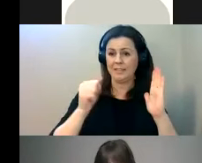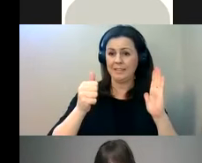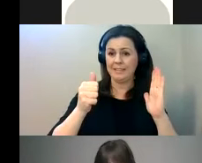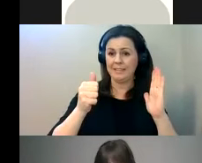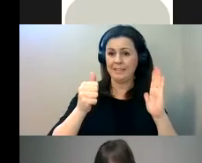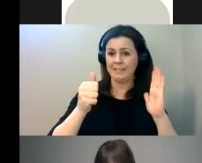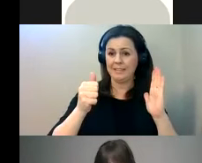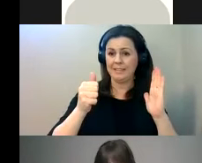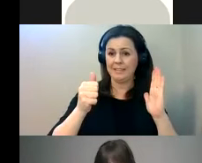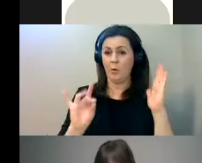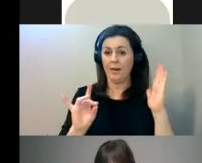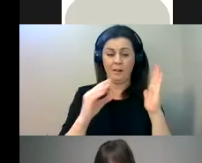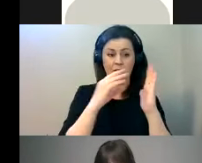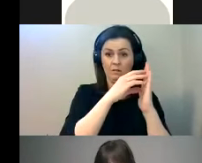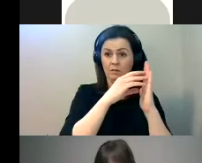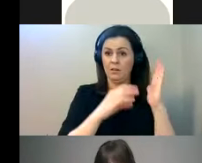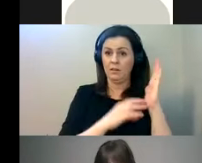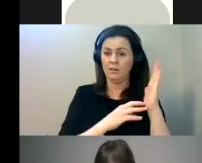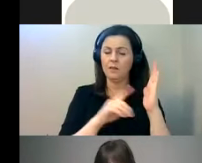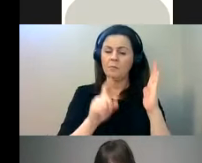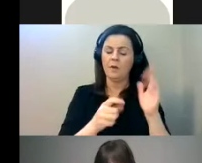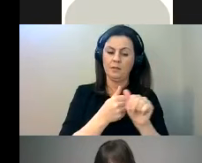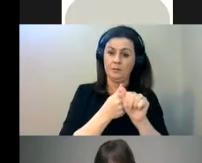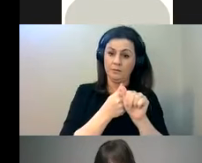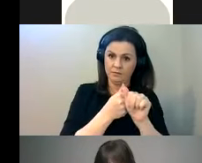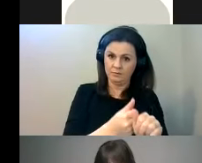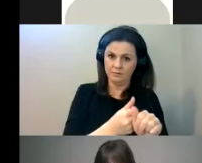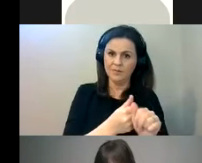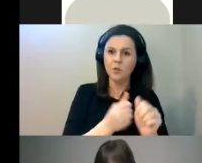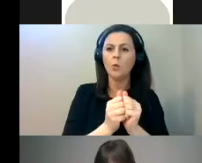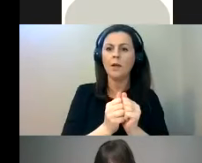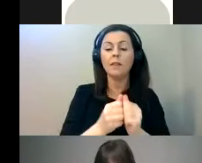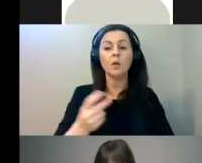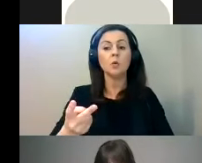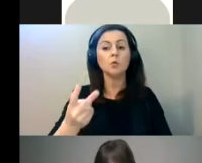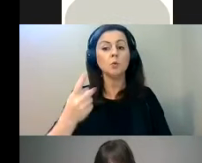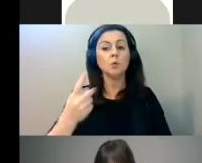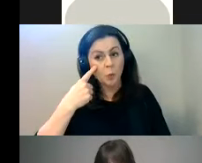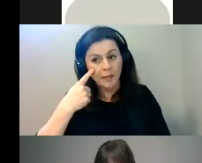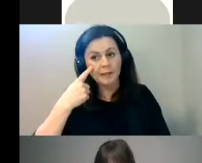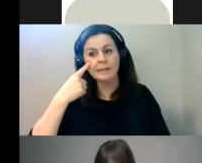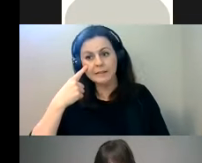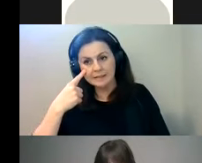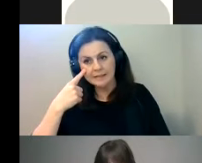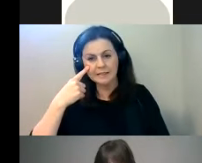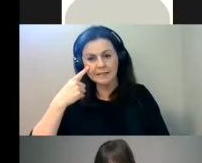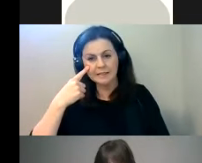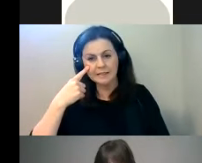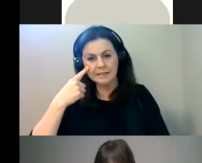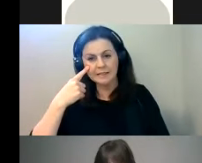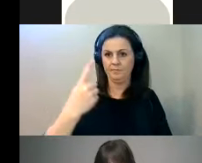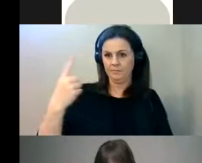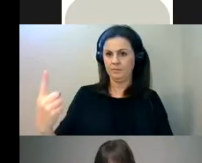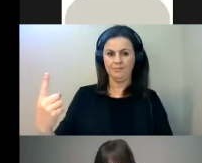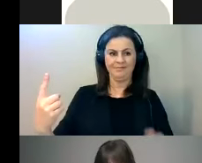these documents be executed in the presence of two witnesses at the same time, and who